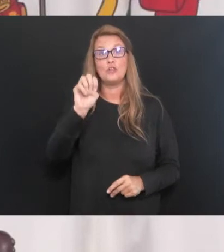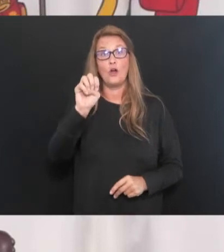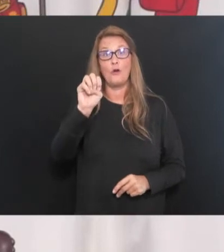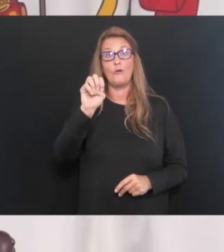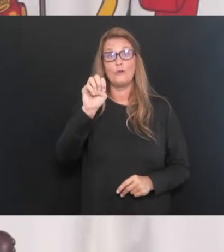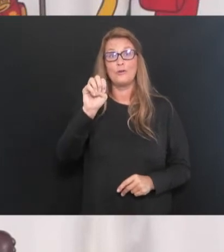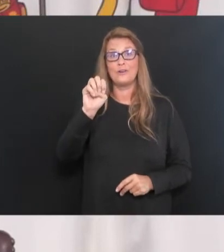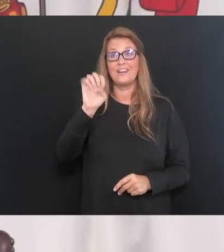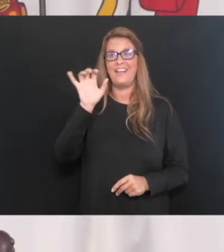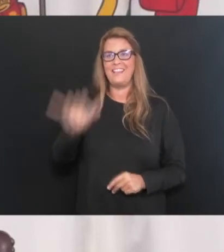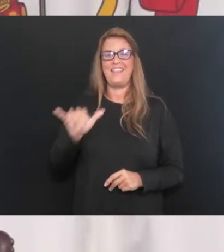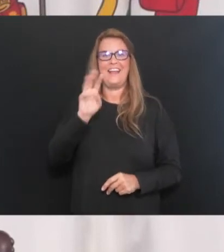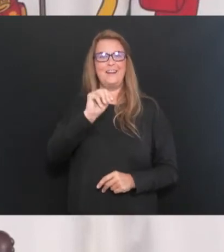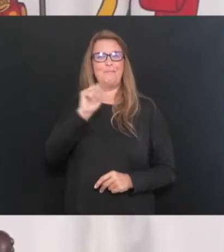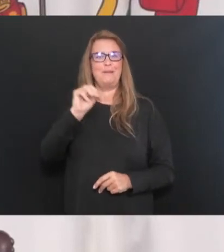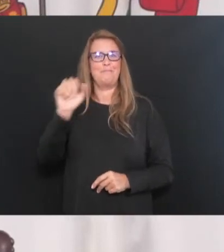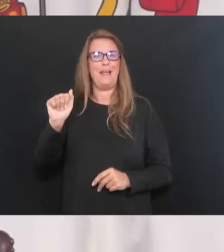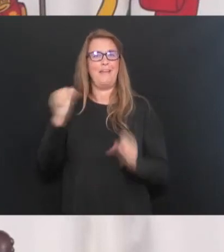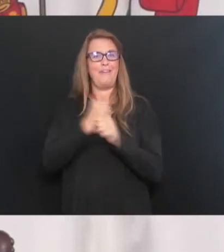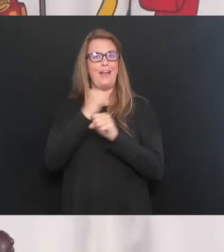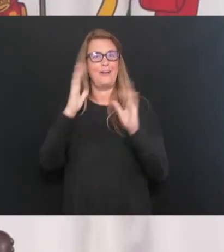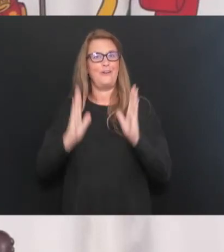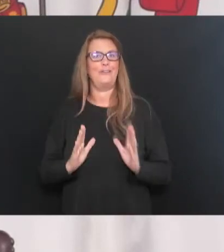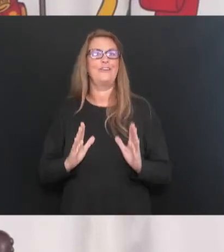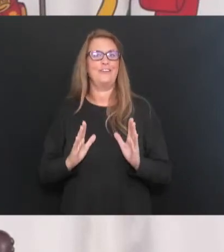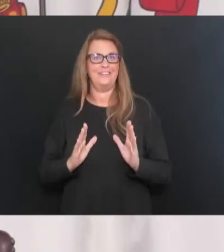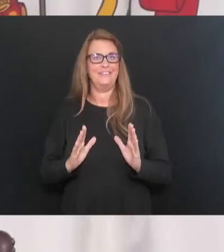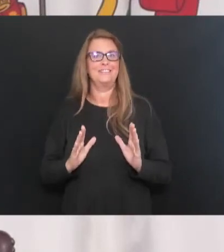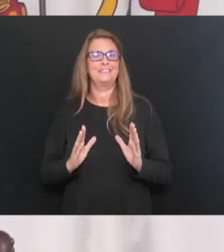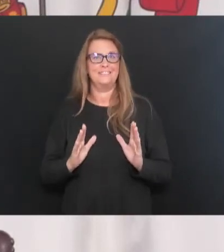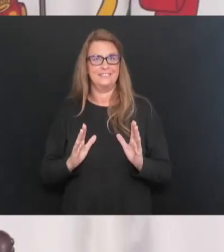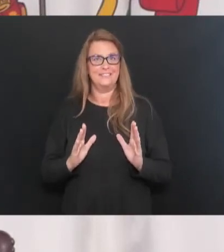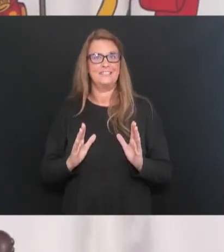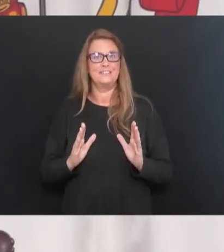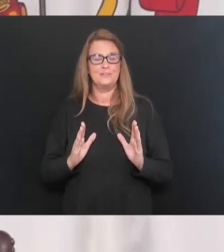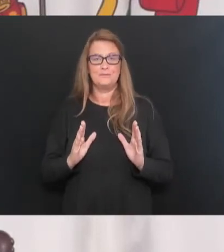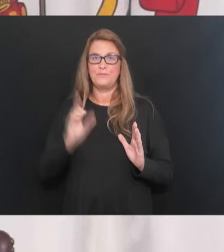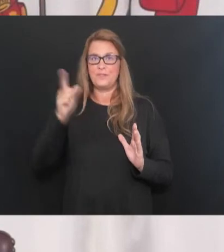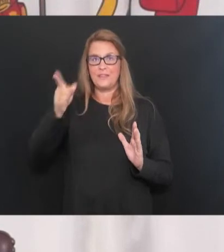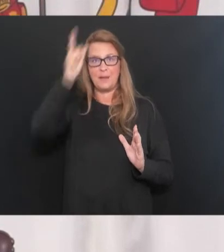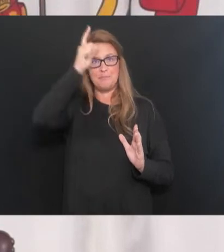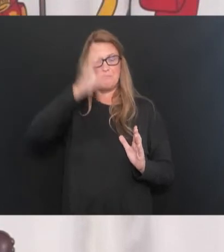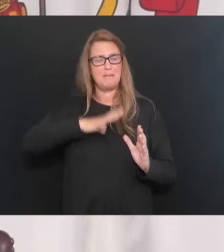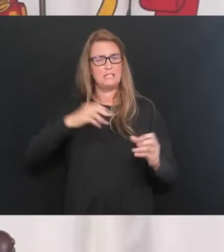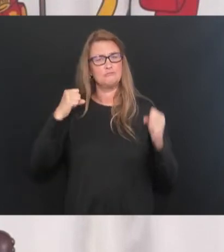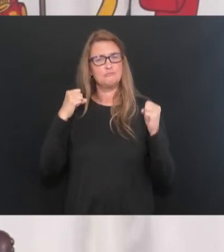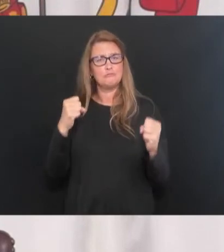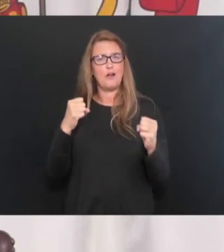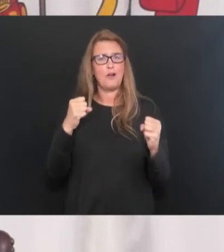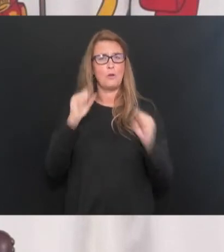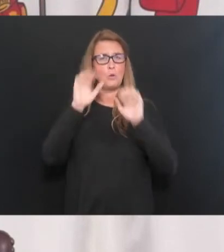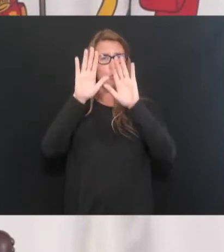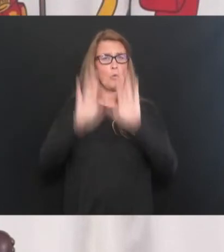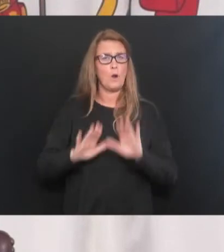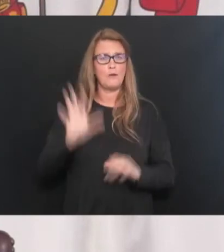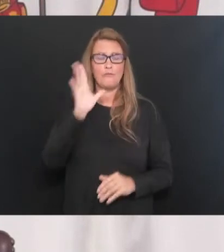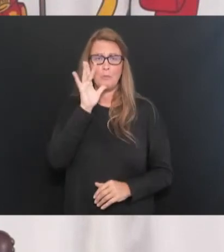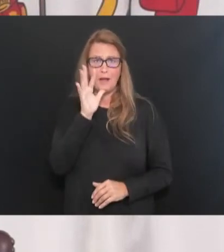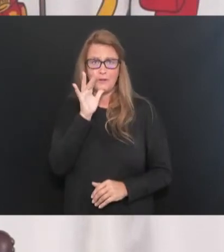great MMA fighter, a fighter beyond belief, a guy so strong, and his wonderful, wonderful